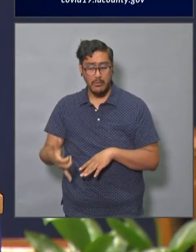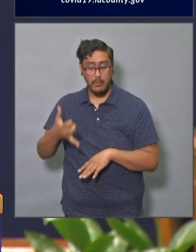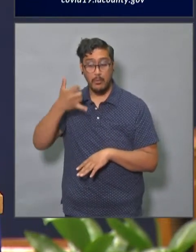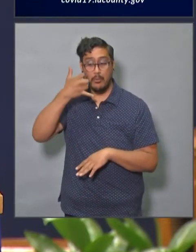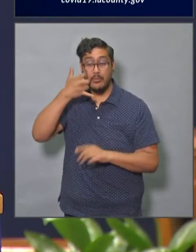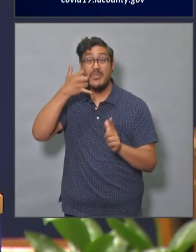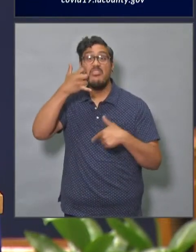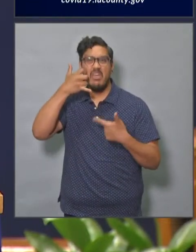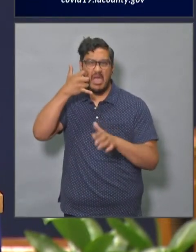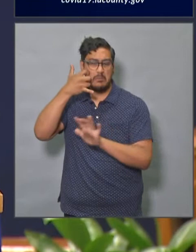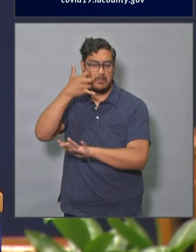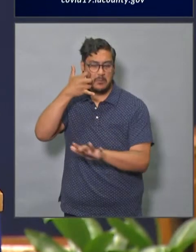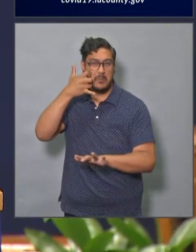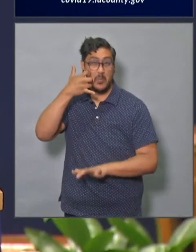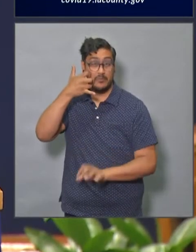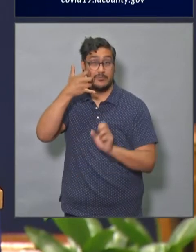numbers.